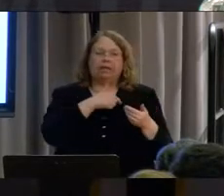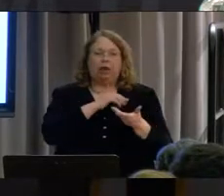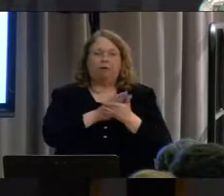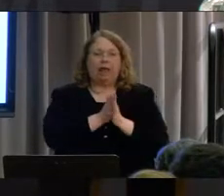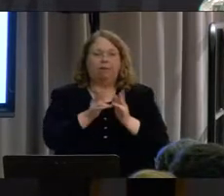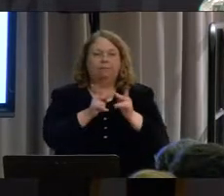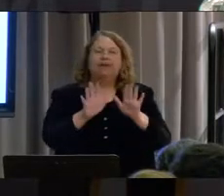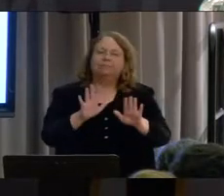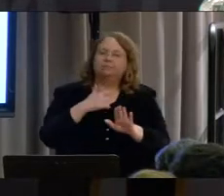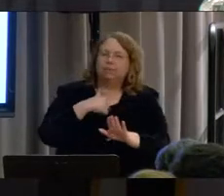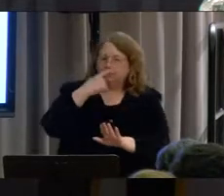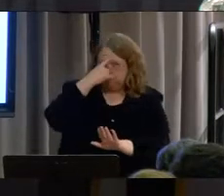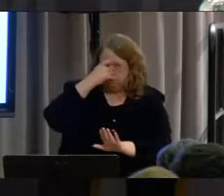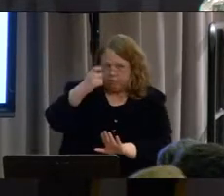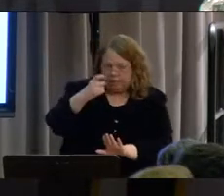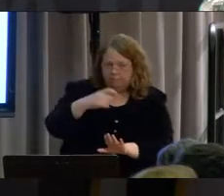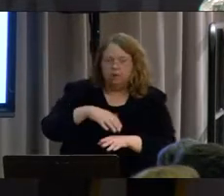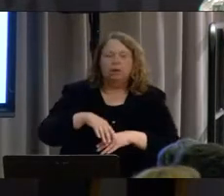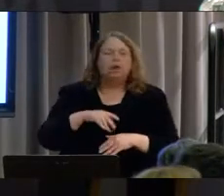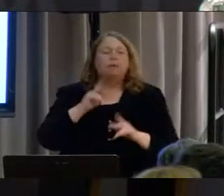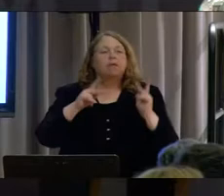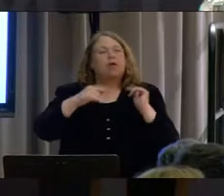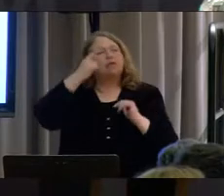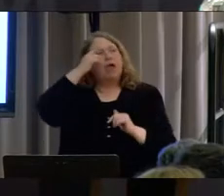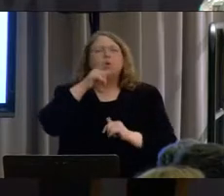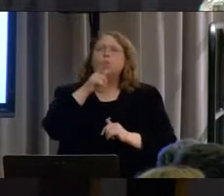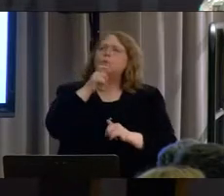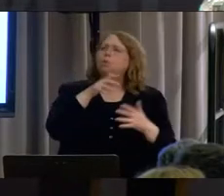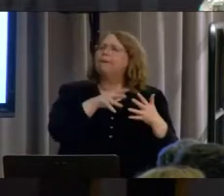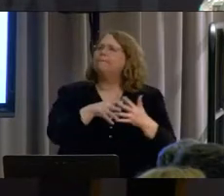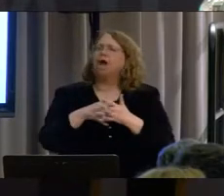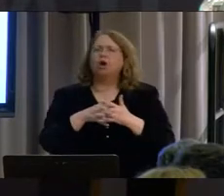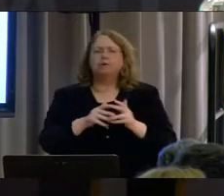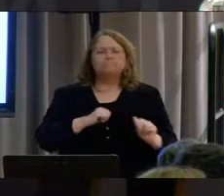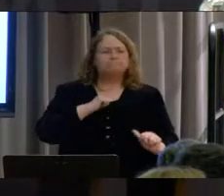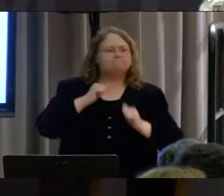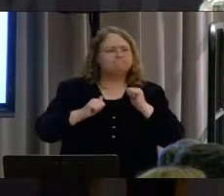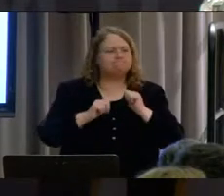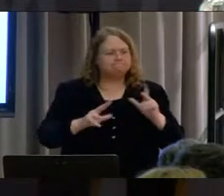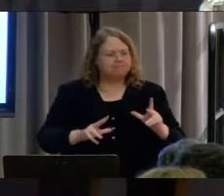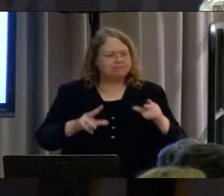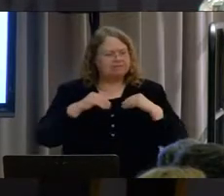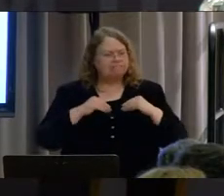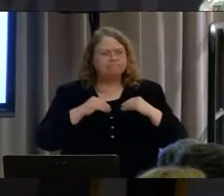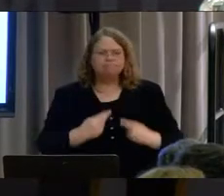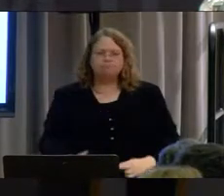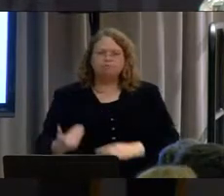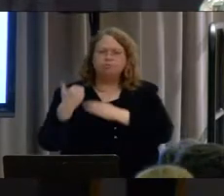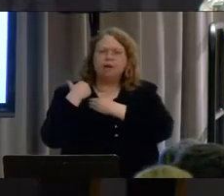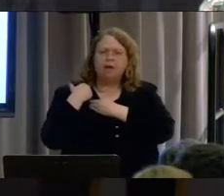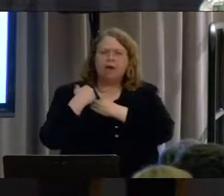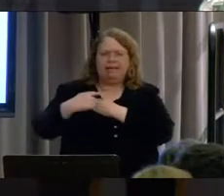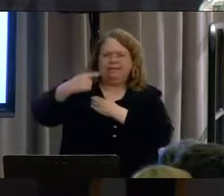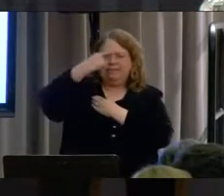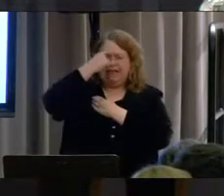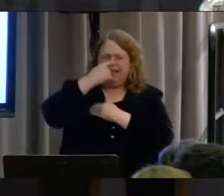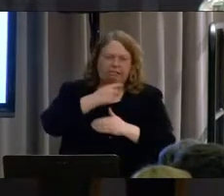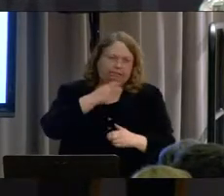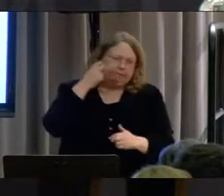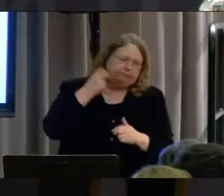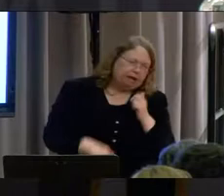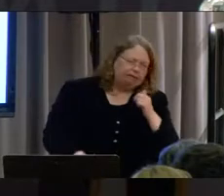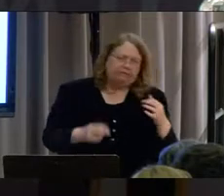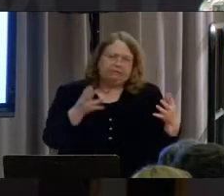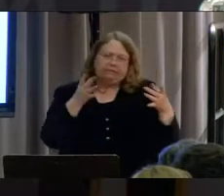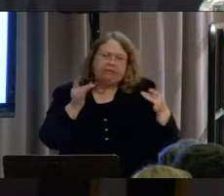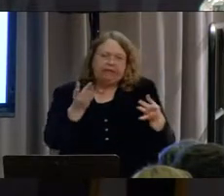dream, that when people think about who in America has stepped up and accepted the responsibility for thinking about the hardest things in our history,